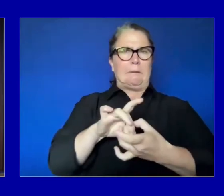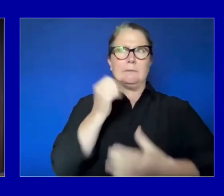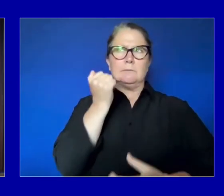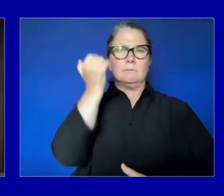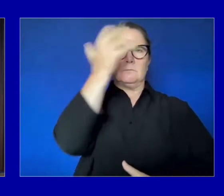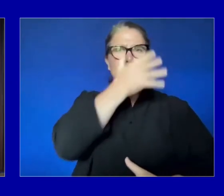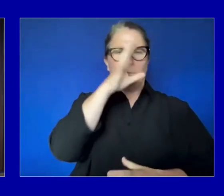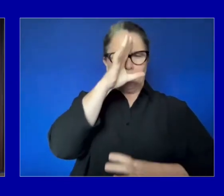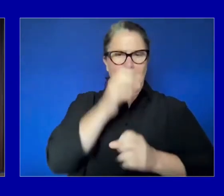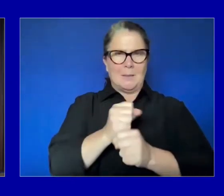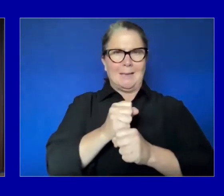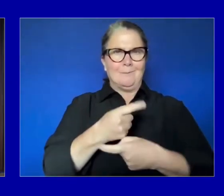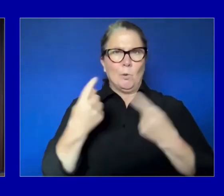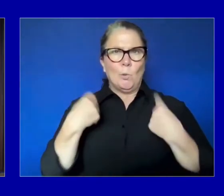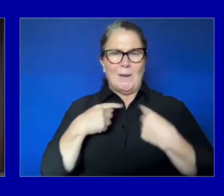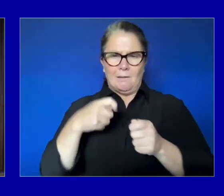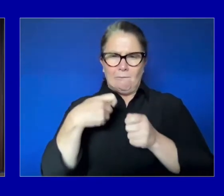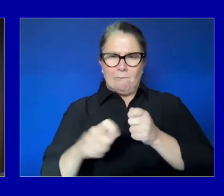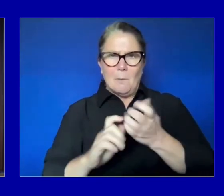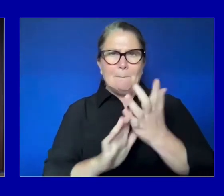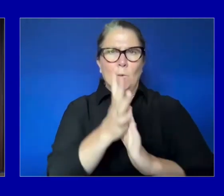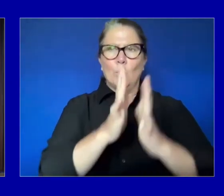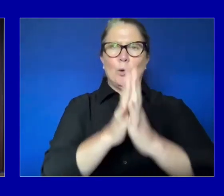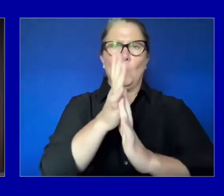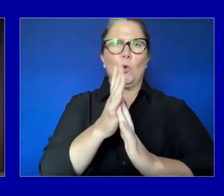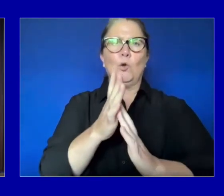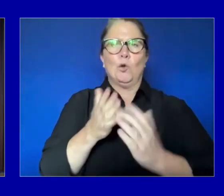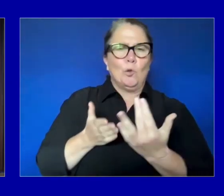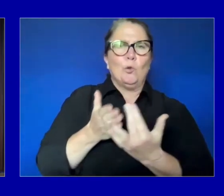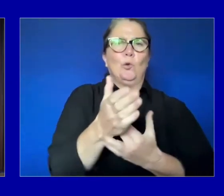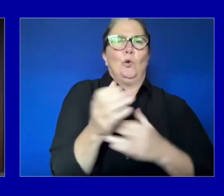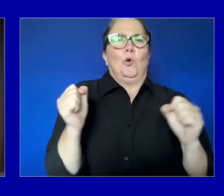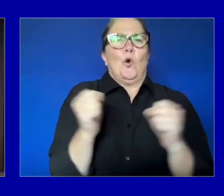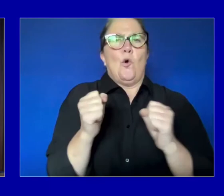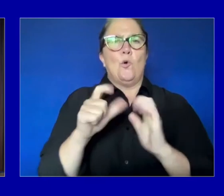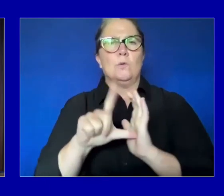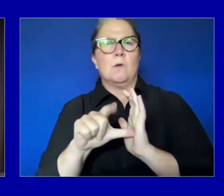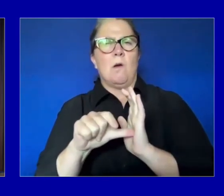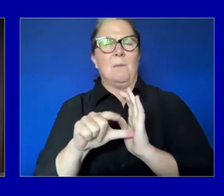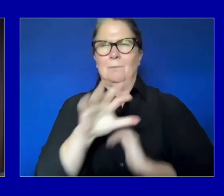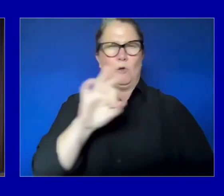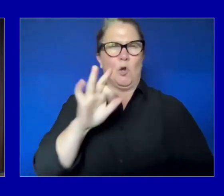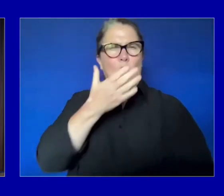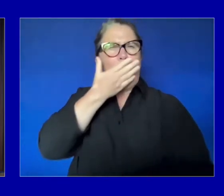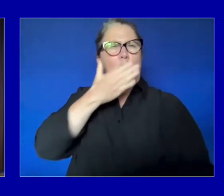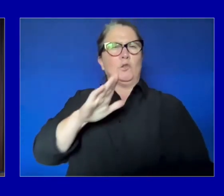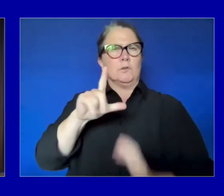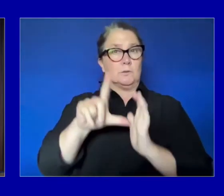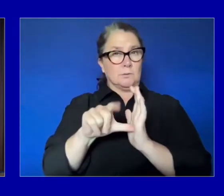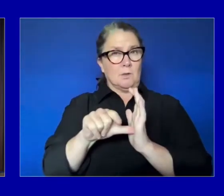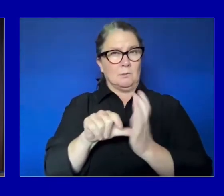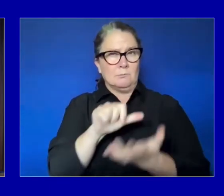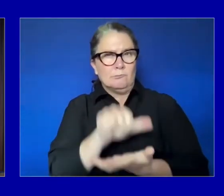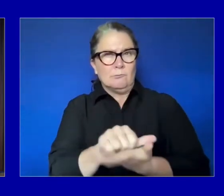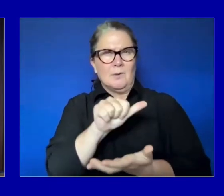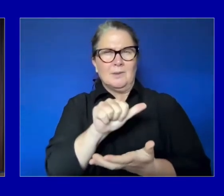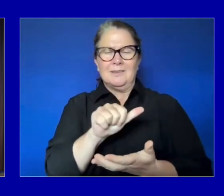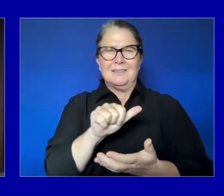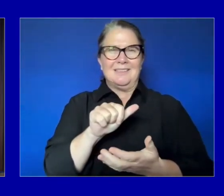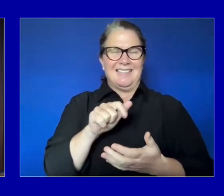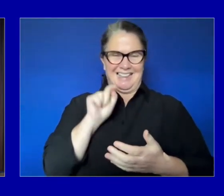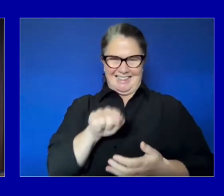ask you about what effect the changed fire regime has had on, on, on our food, on our, on